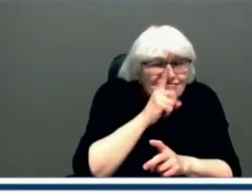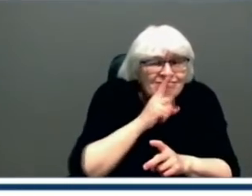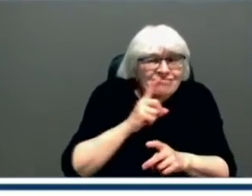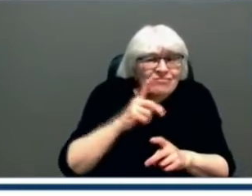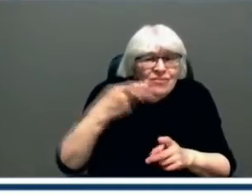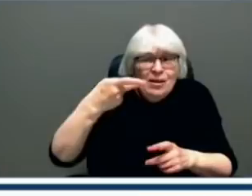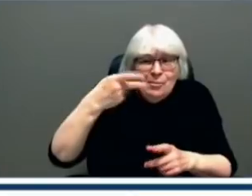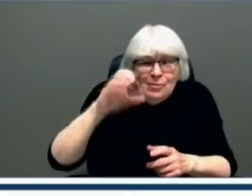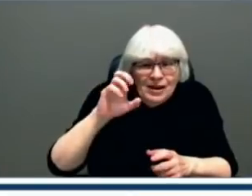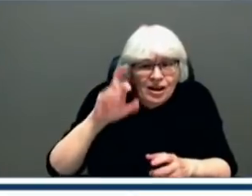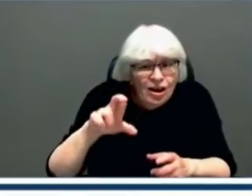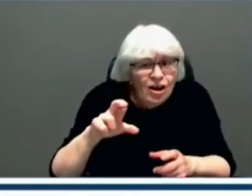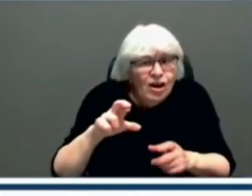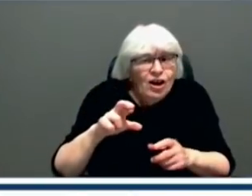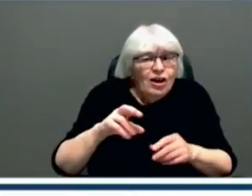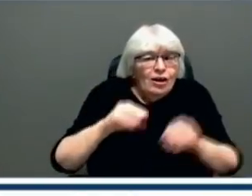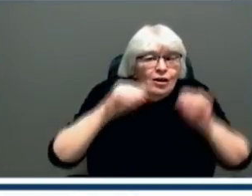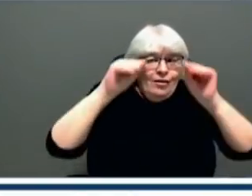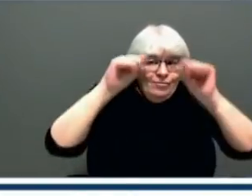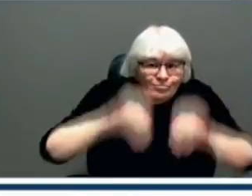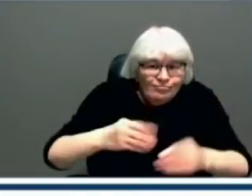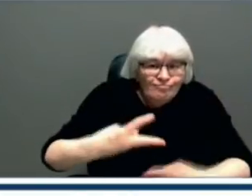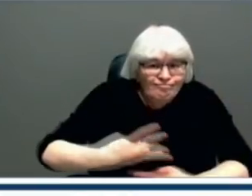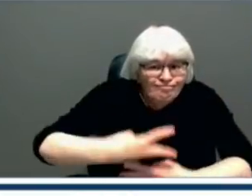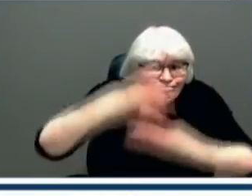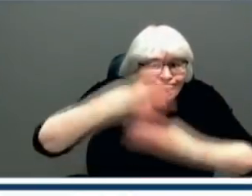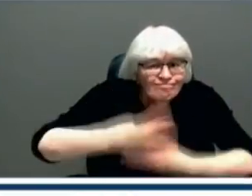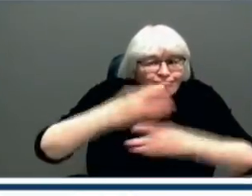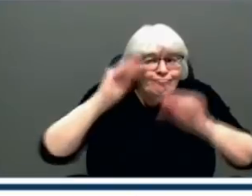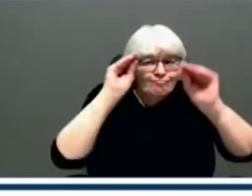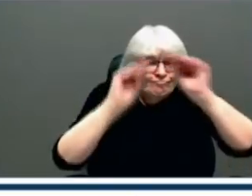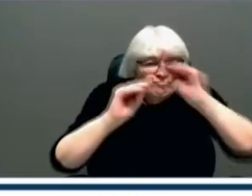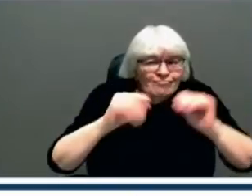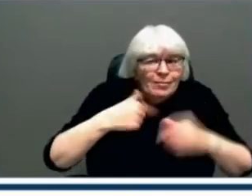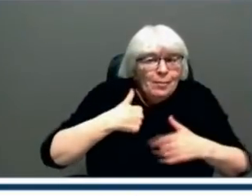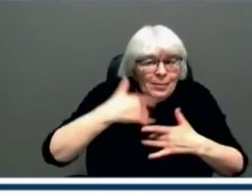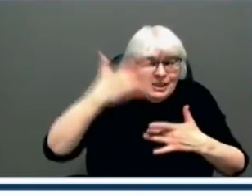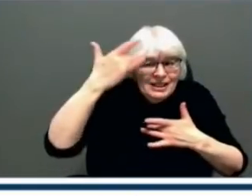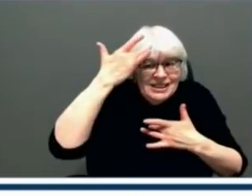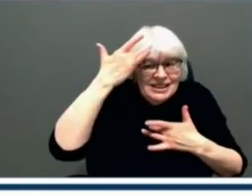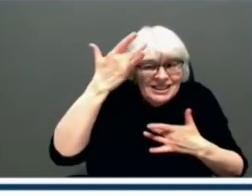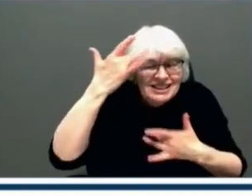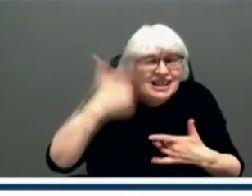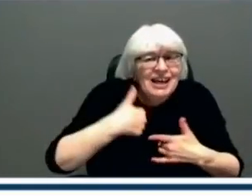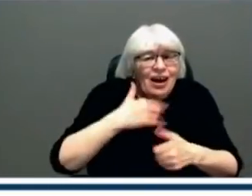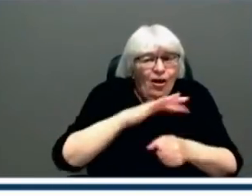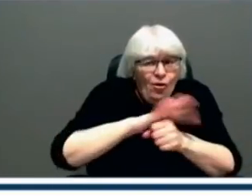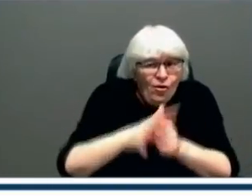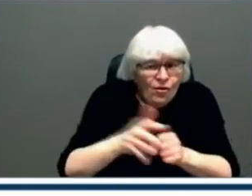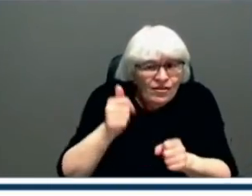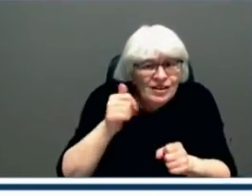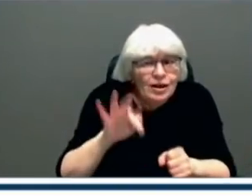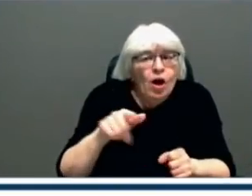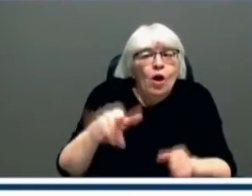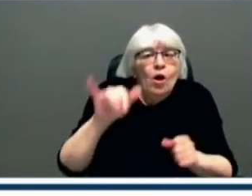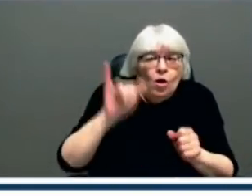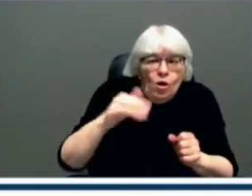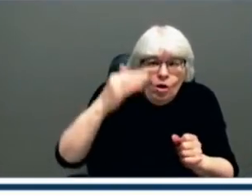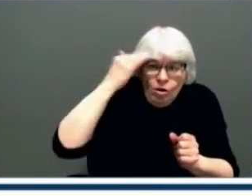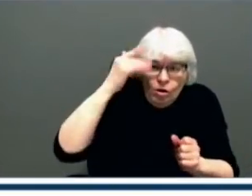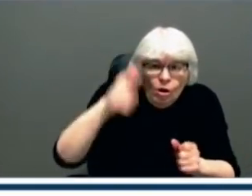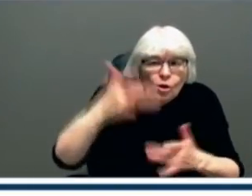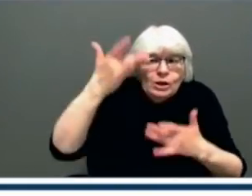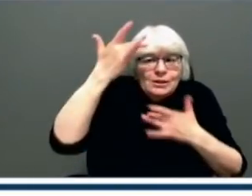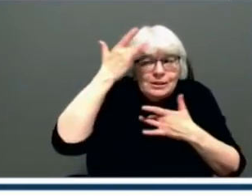support, because that then gets the information that identifies you if you are eligible and will benefit from that